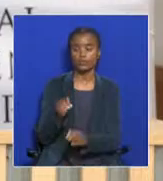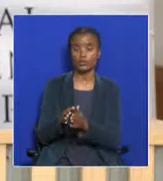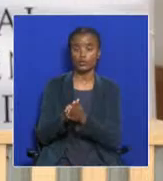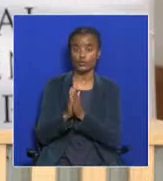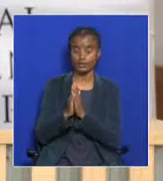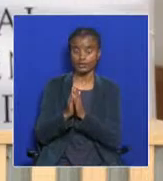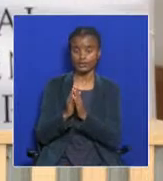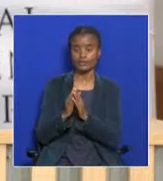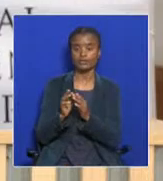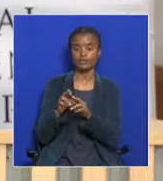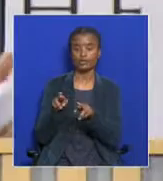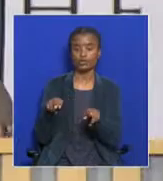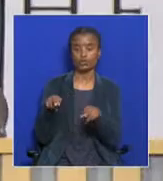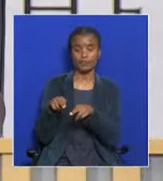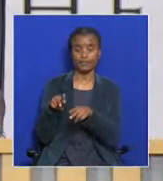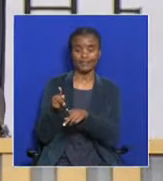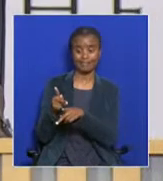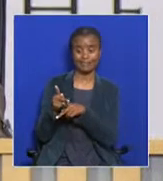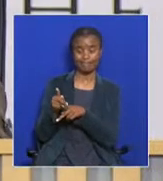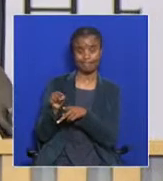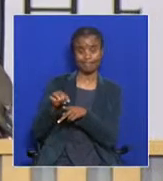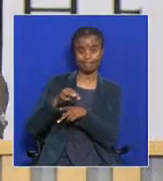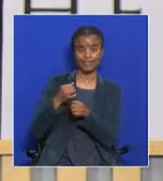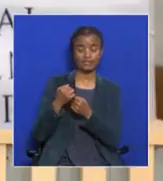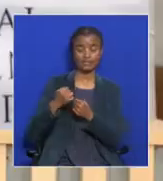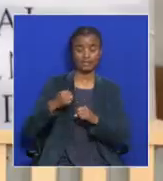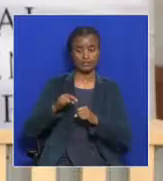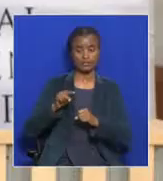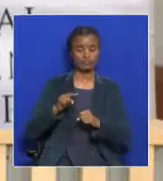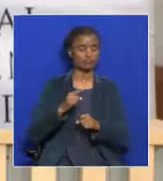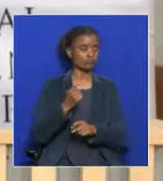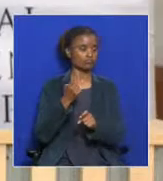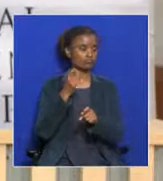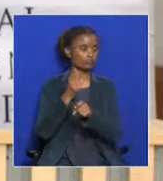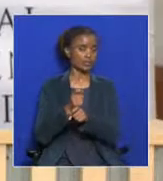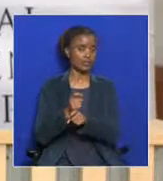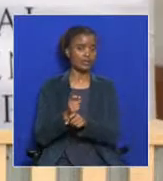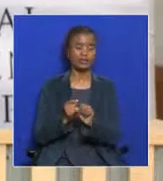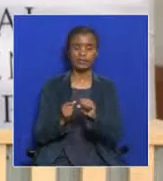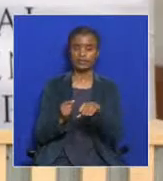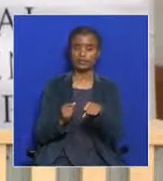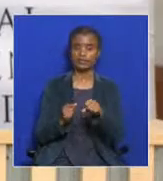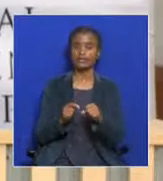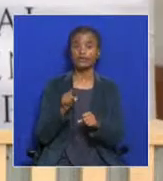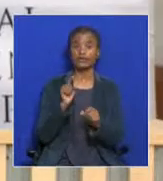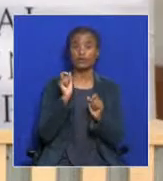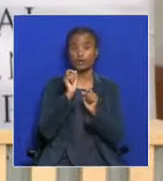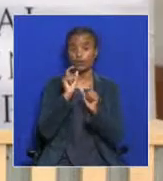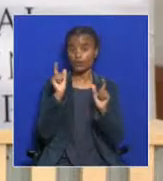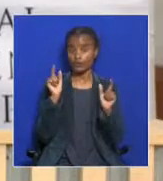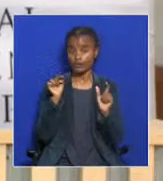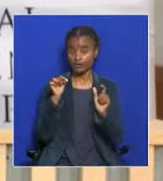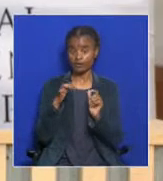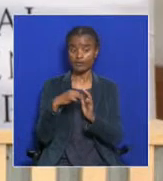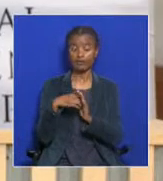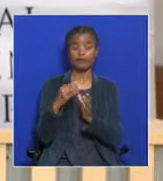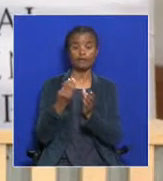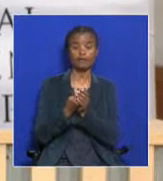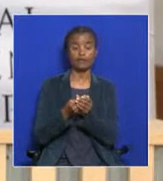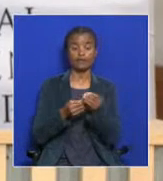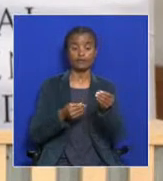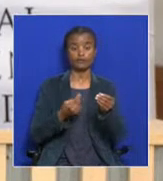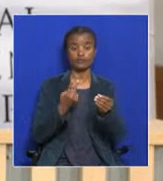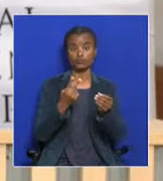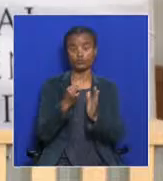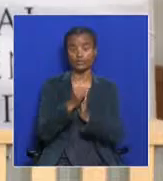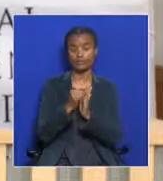storage space. Yes, I do. You are aware, we don't have to go there, that he's filed 2 statements where he categorically denies that you